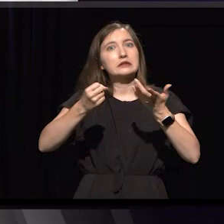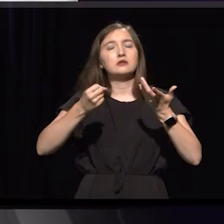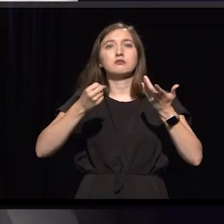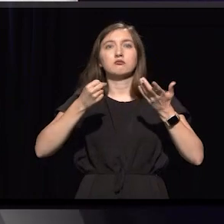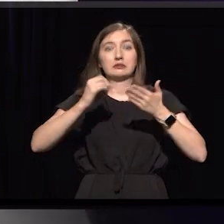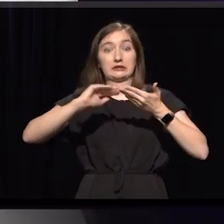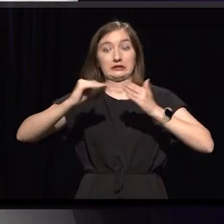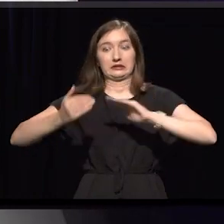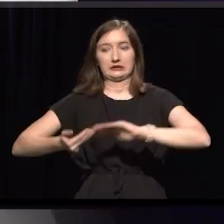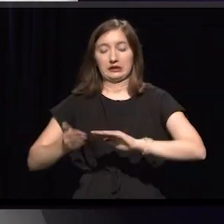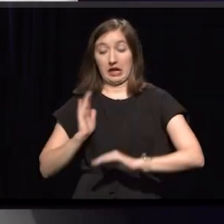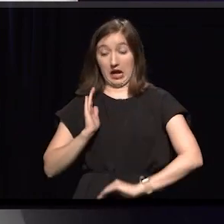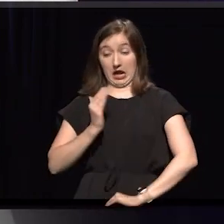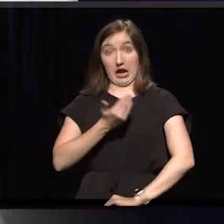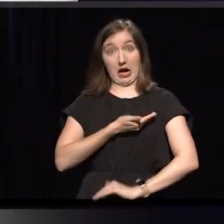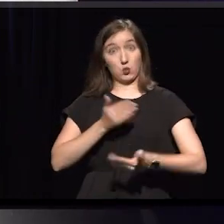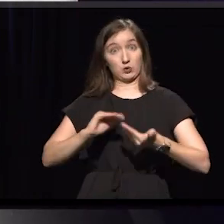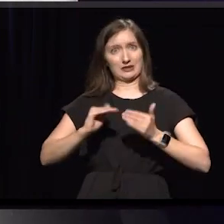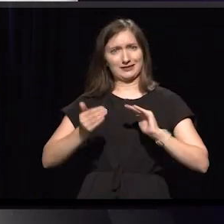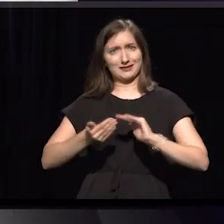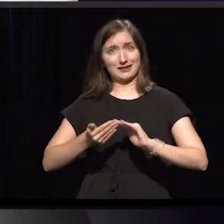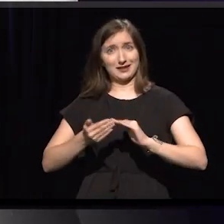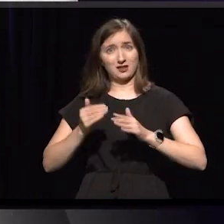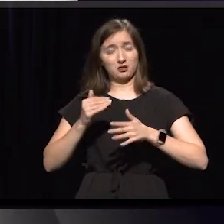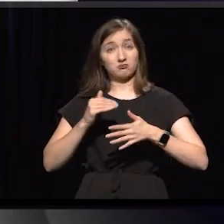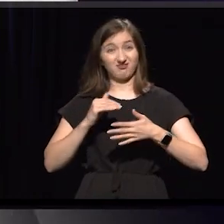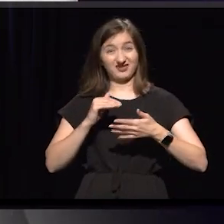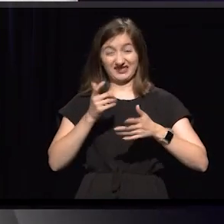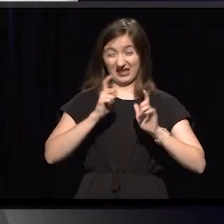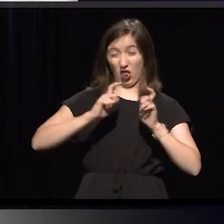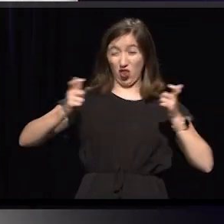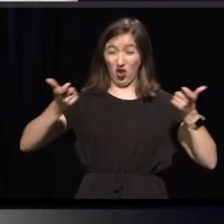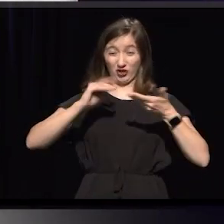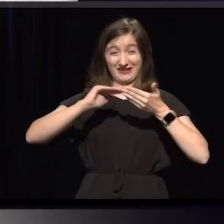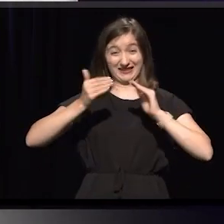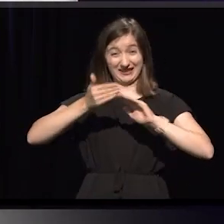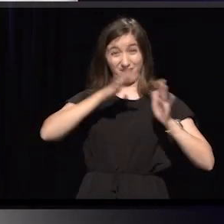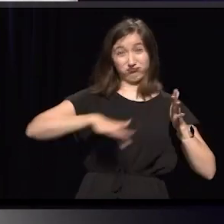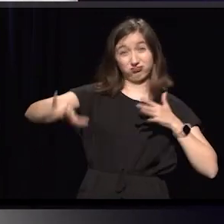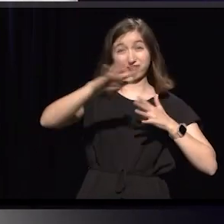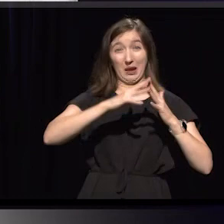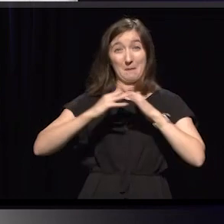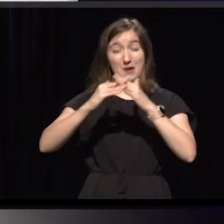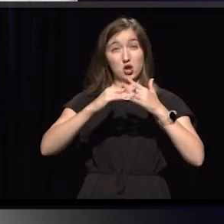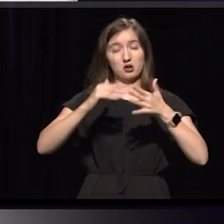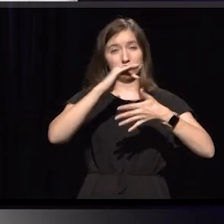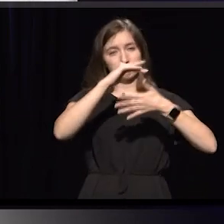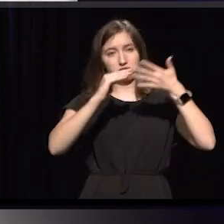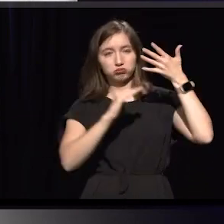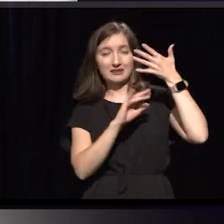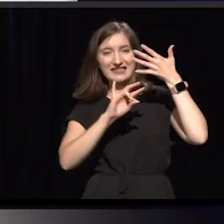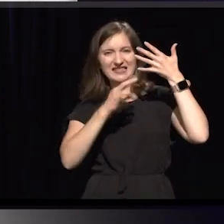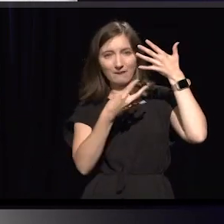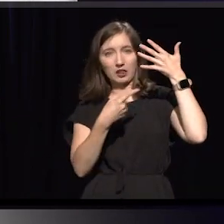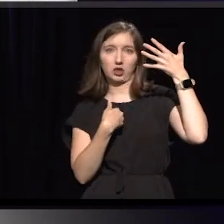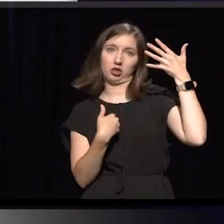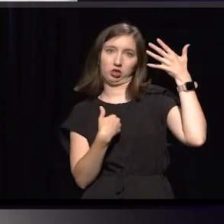7th largest, most populous city in the country with a $2.9 billion budget. In order to